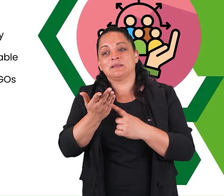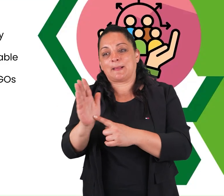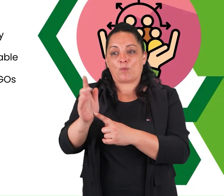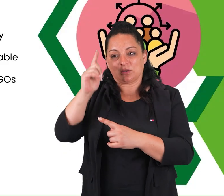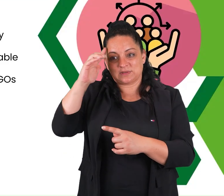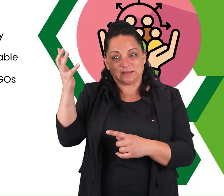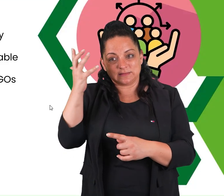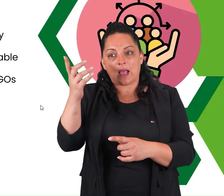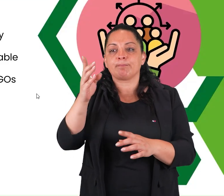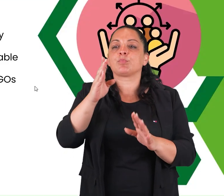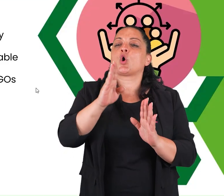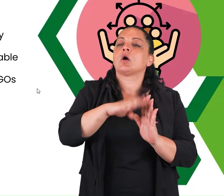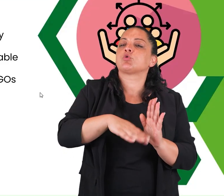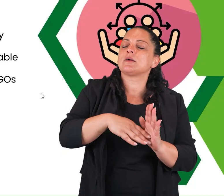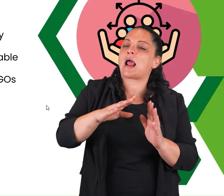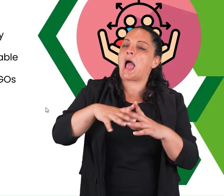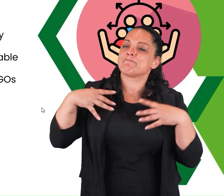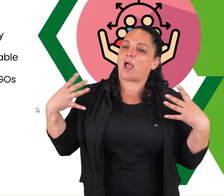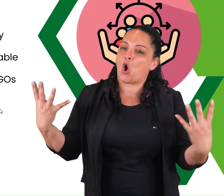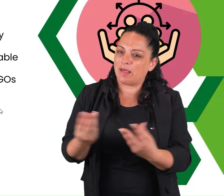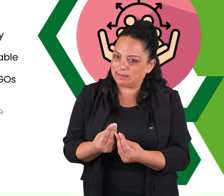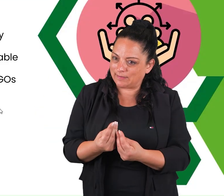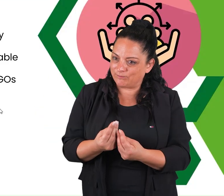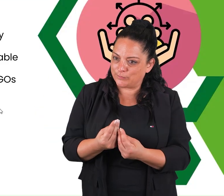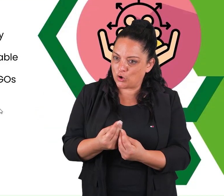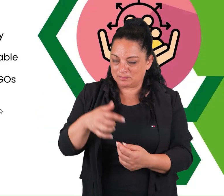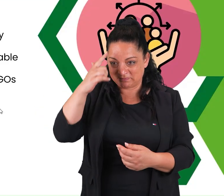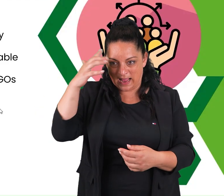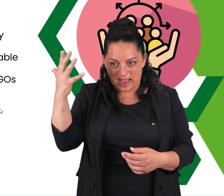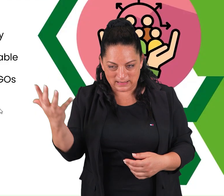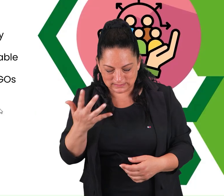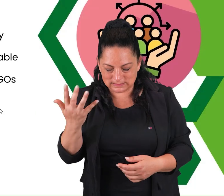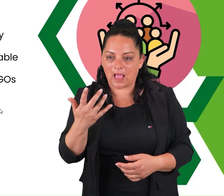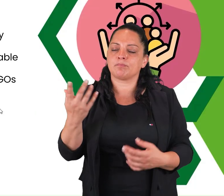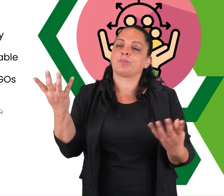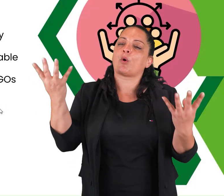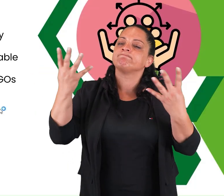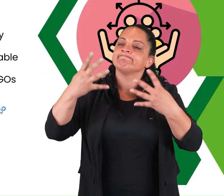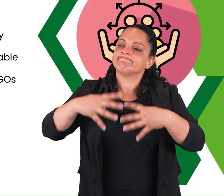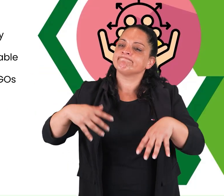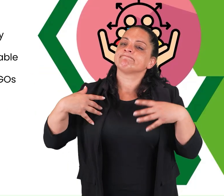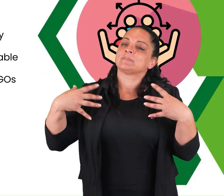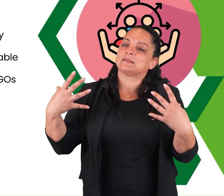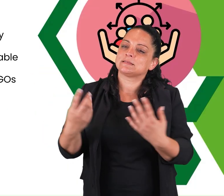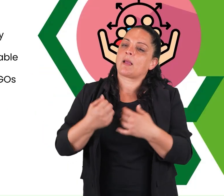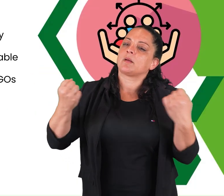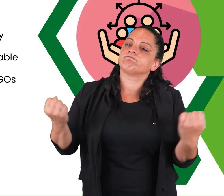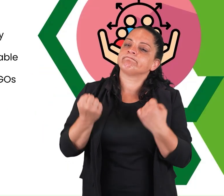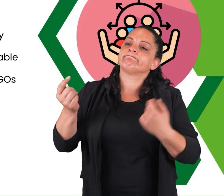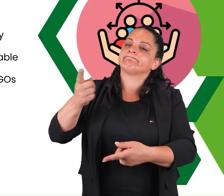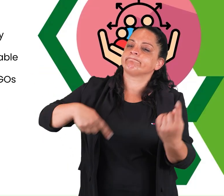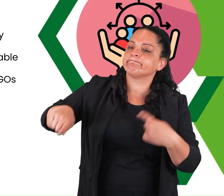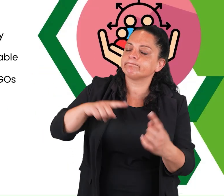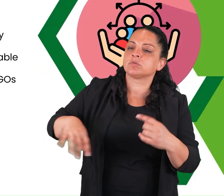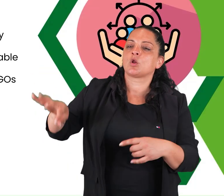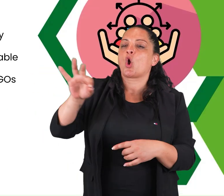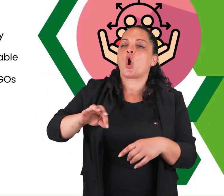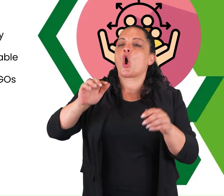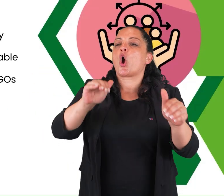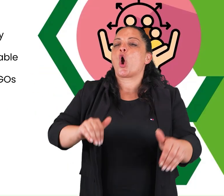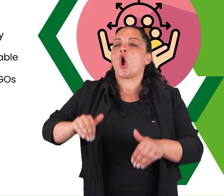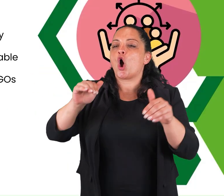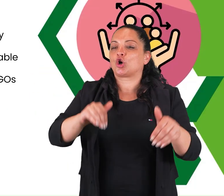a difference are collective programs, for example, organizing recycling campaigns or community